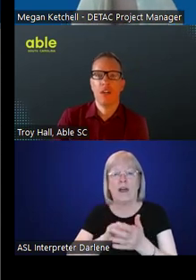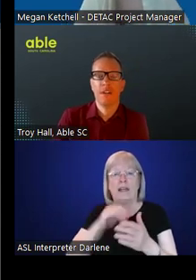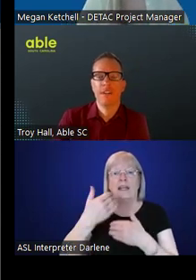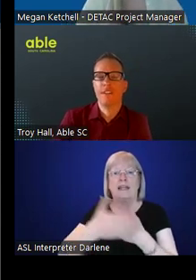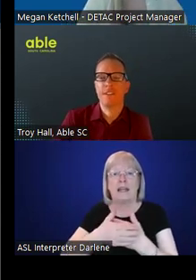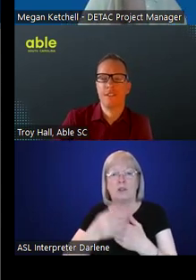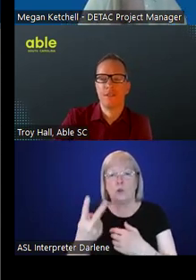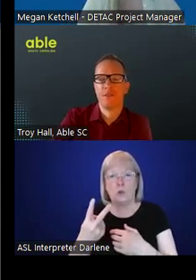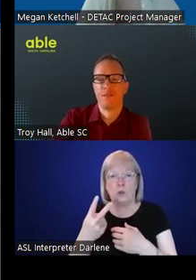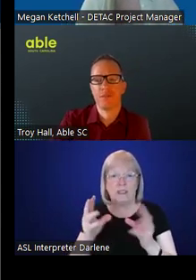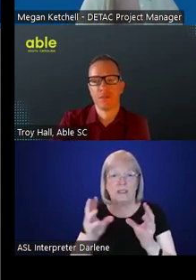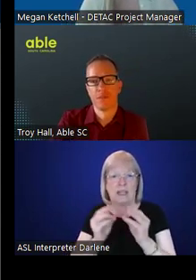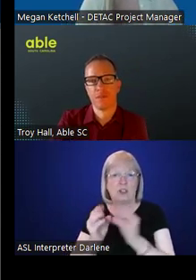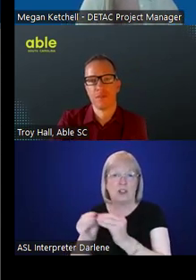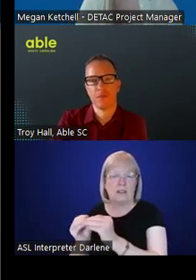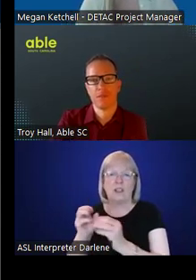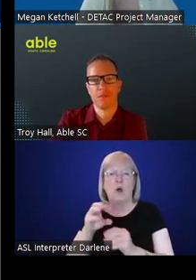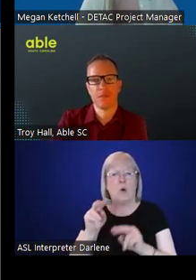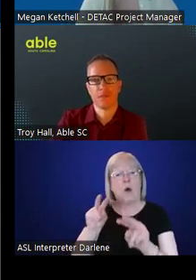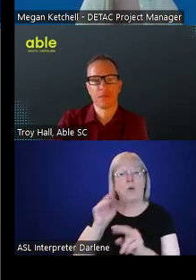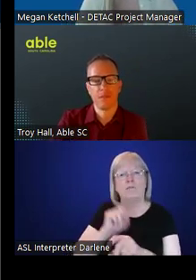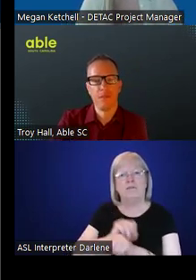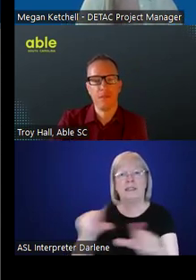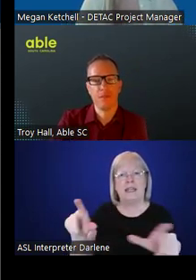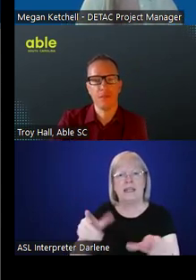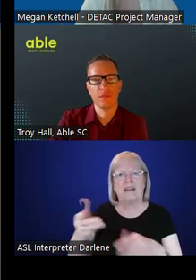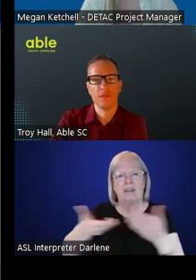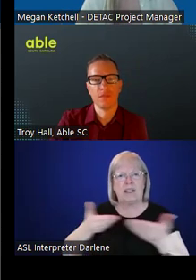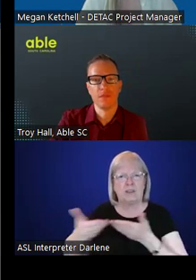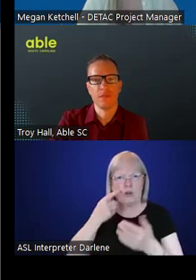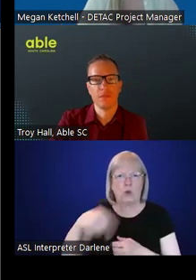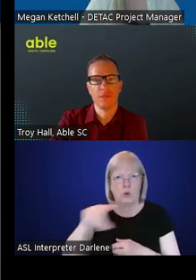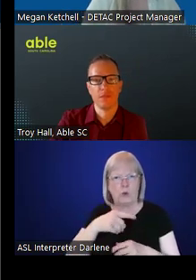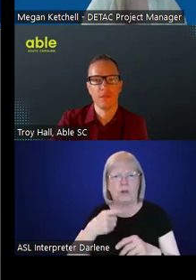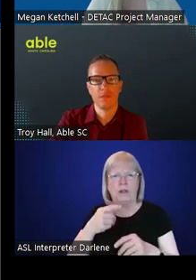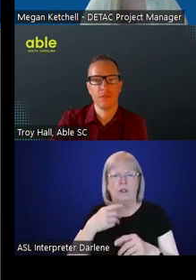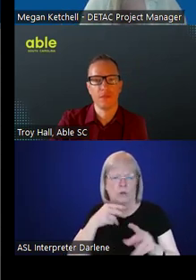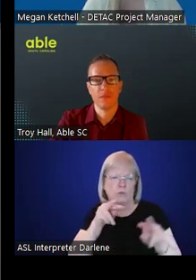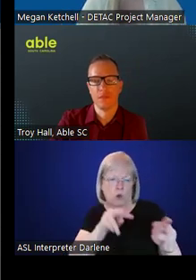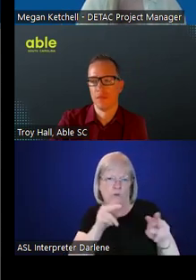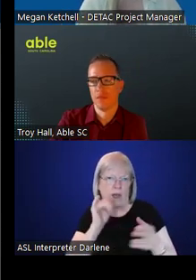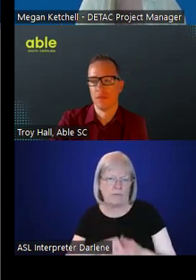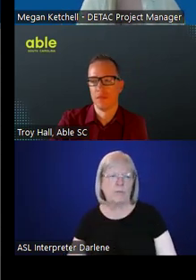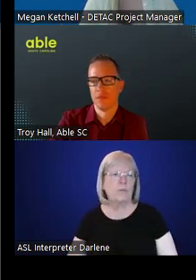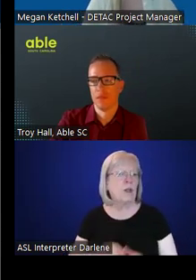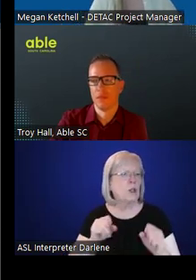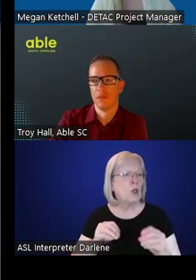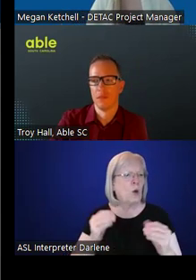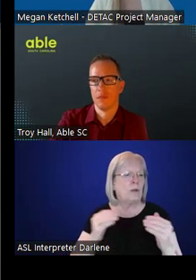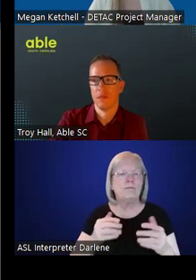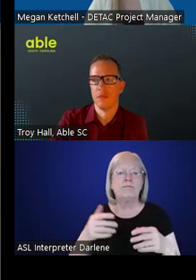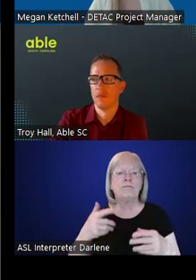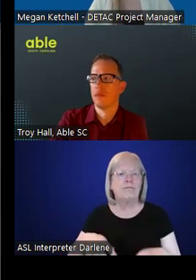3. So just be on the lookout for those invites when they come through. And we can go to the next slide.